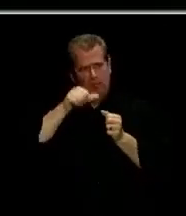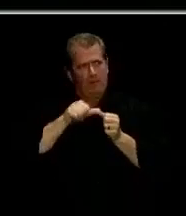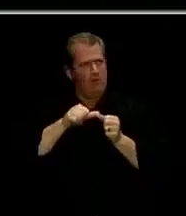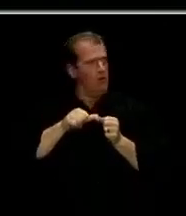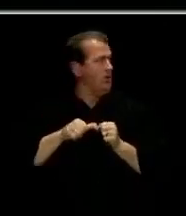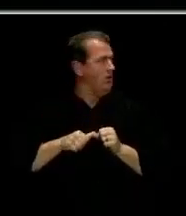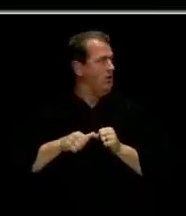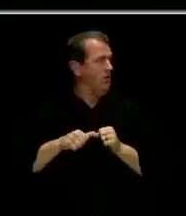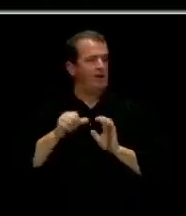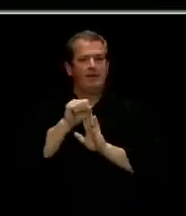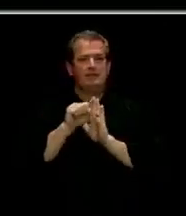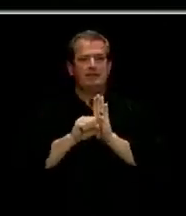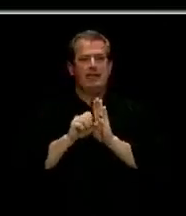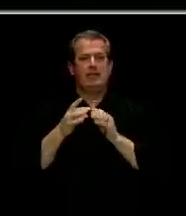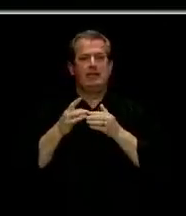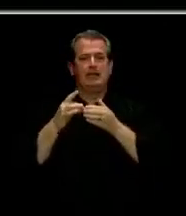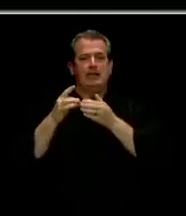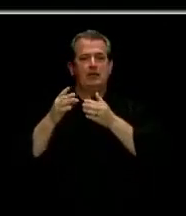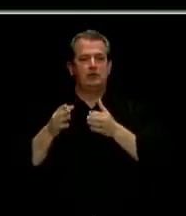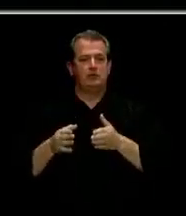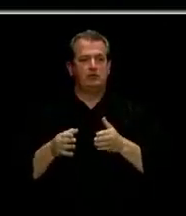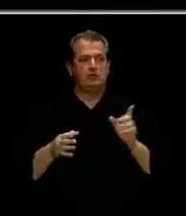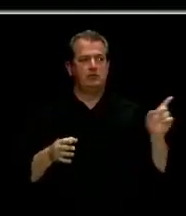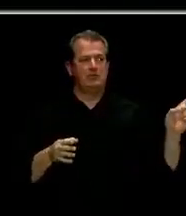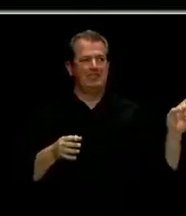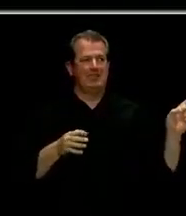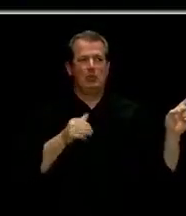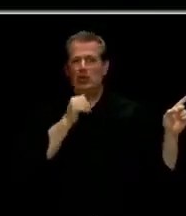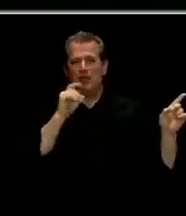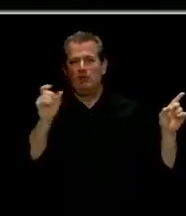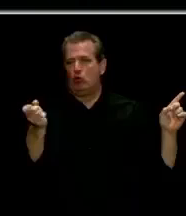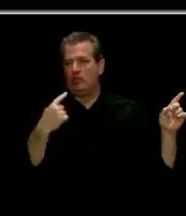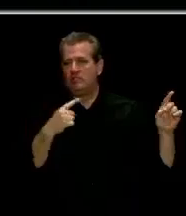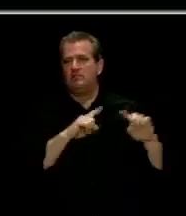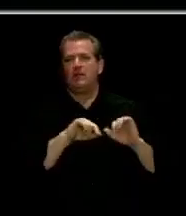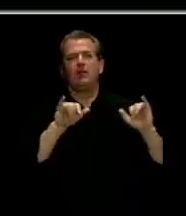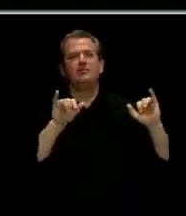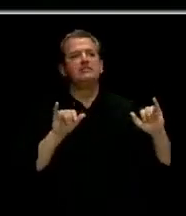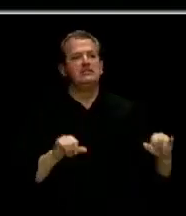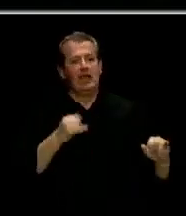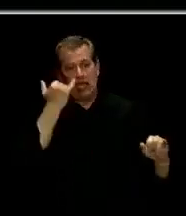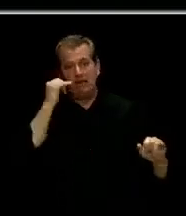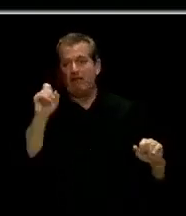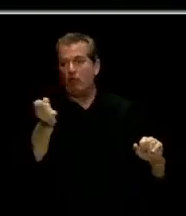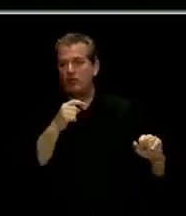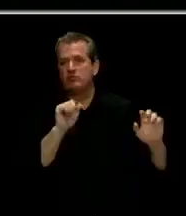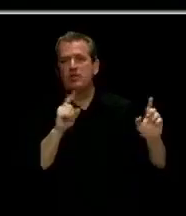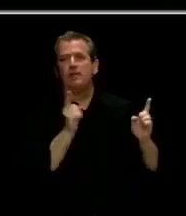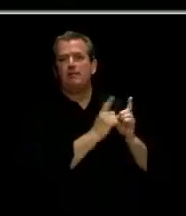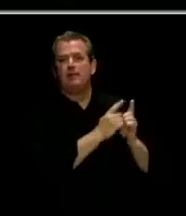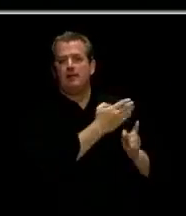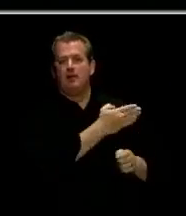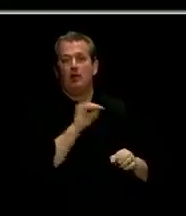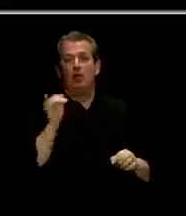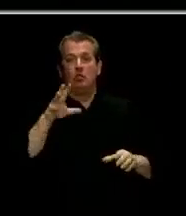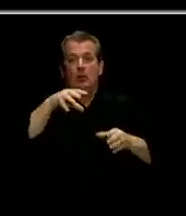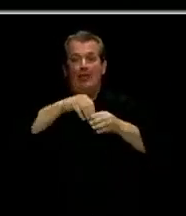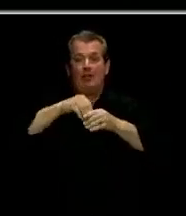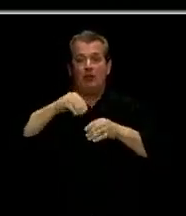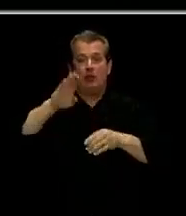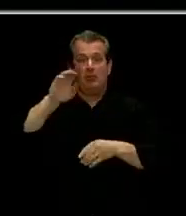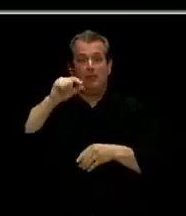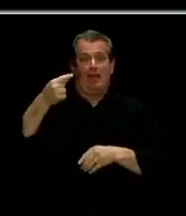agency leadership have decided that in lieu of taking questions, they're going to be here to answer your questions. You also, in your bag, had a pink